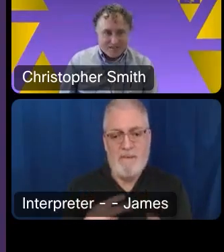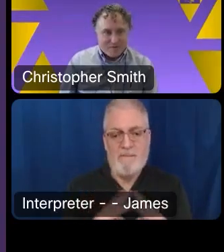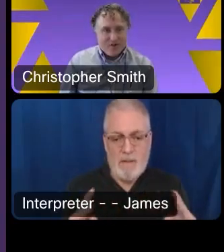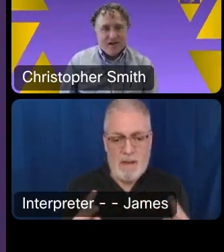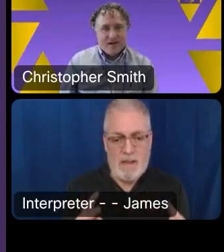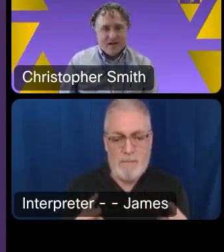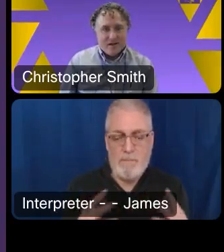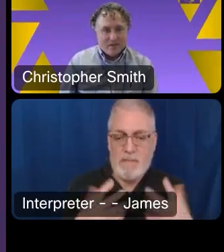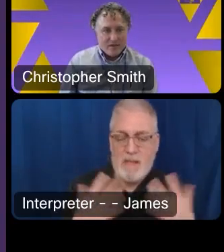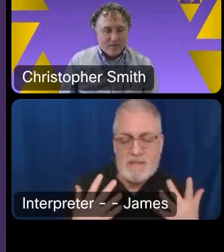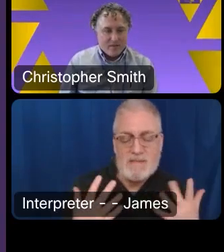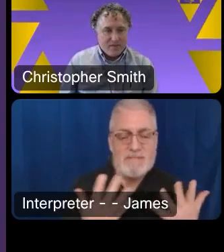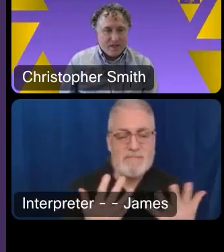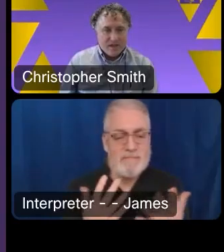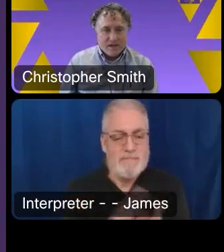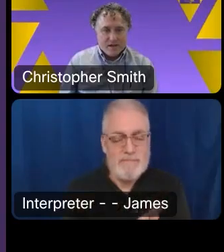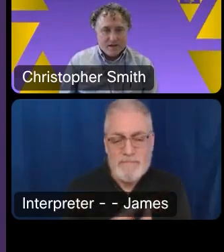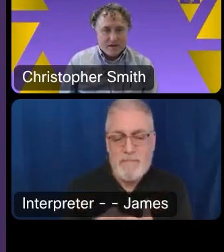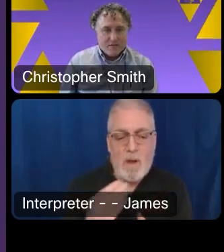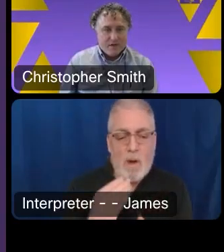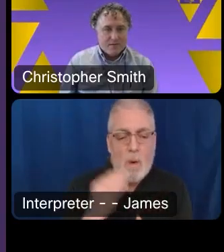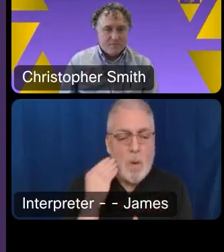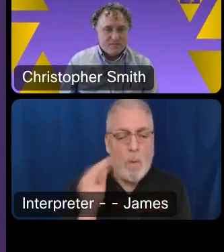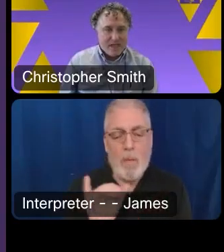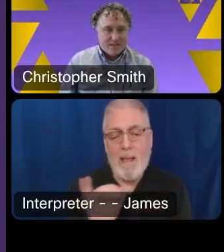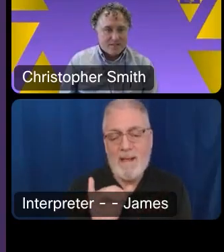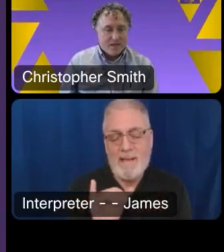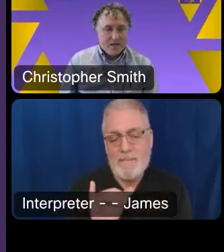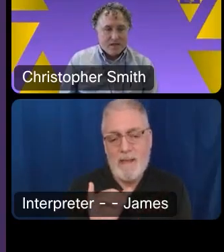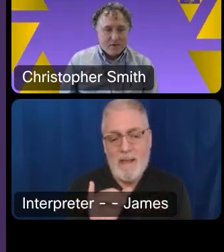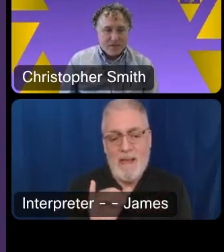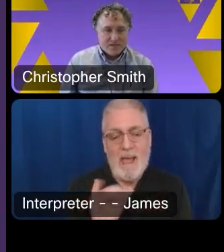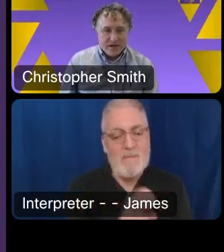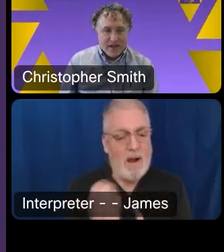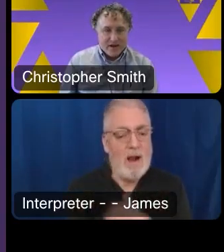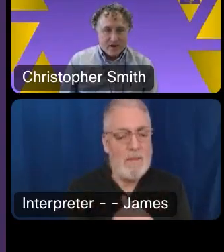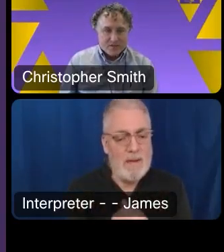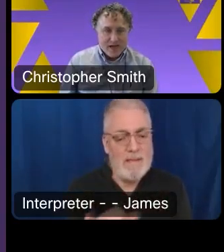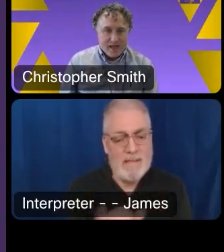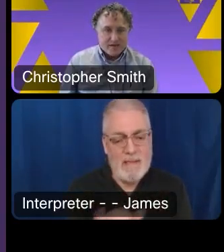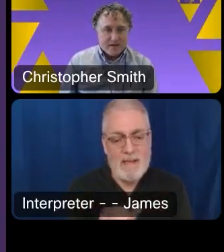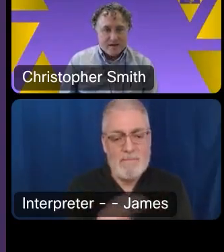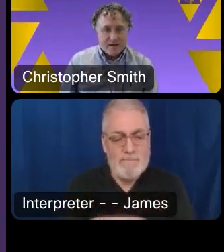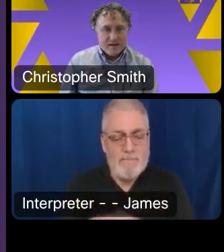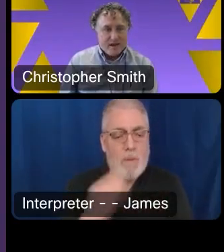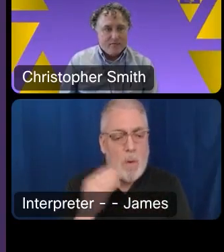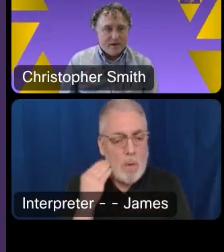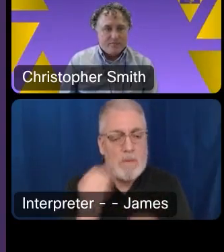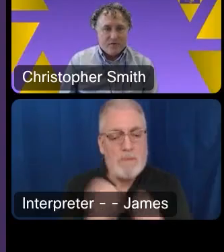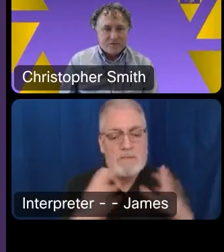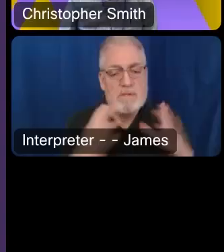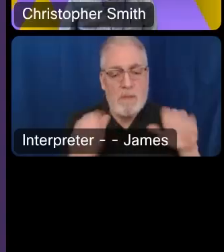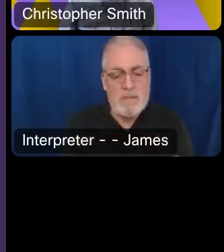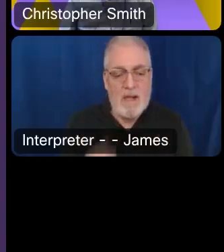as possible, living space with kitchen and dining on site, and